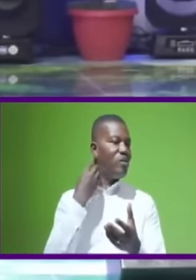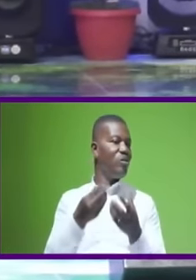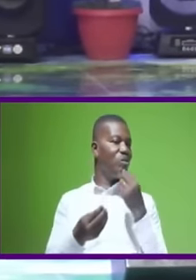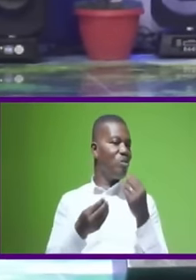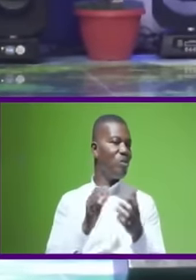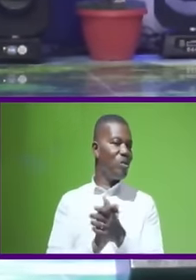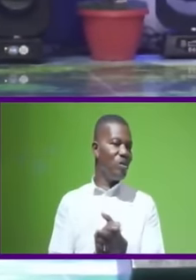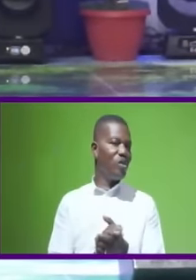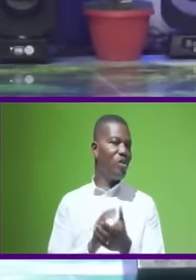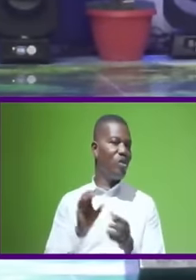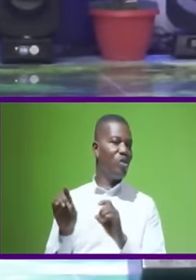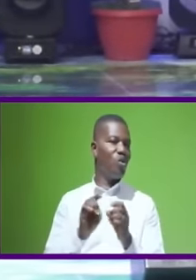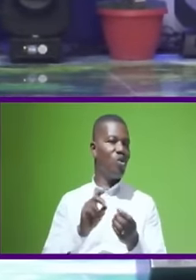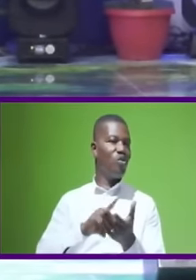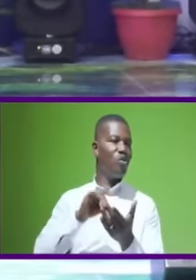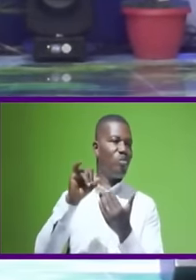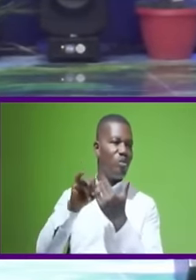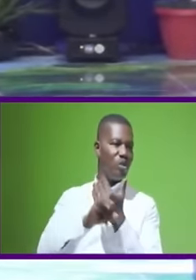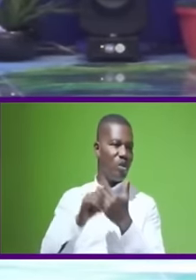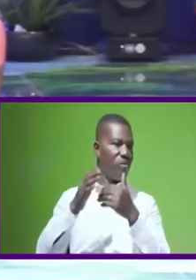project.